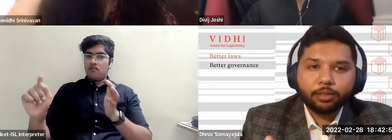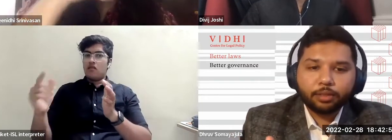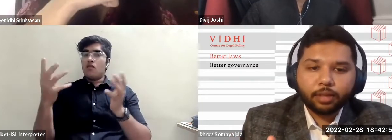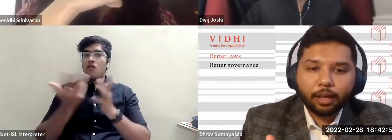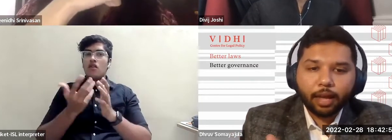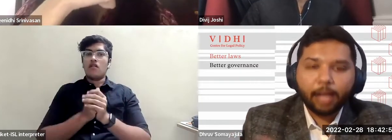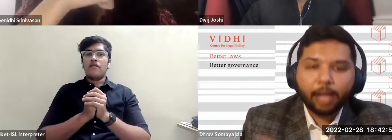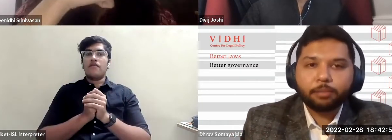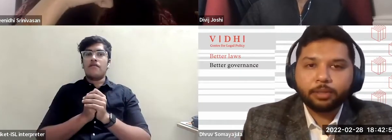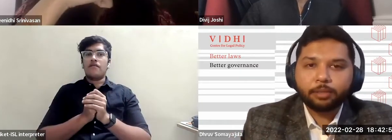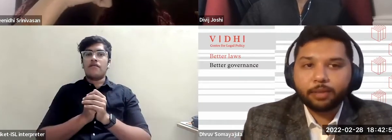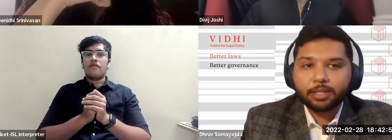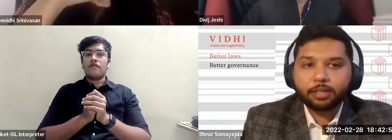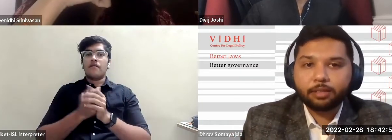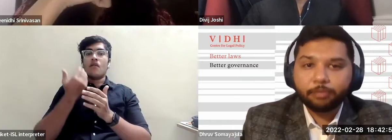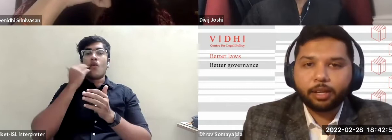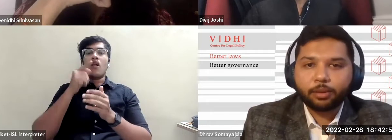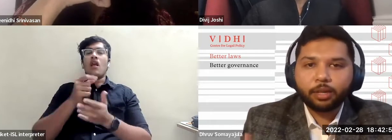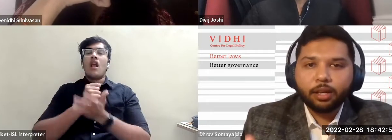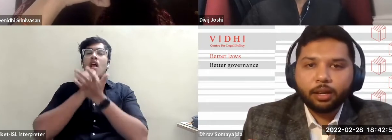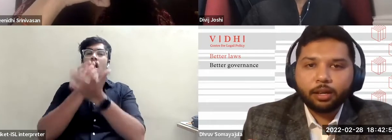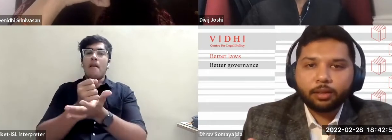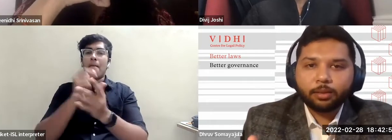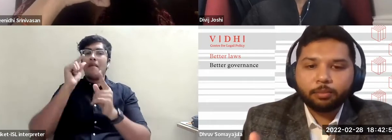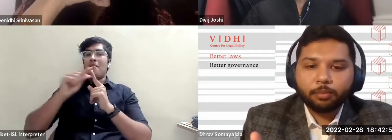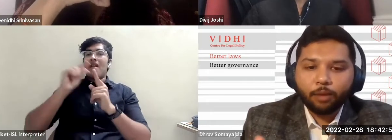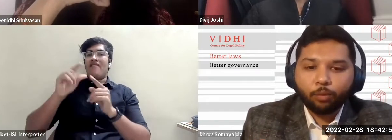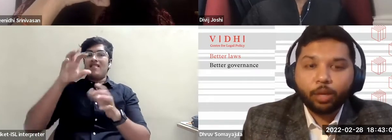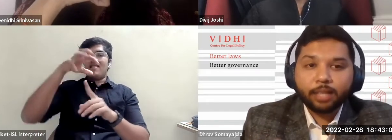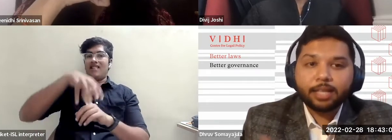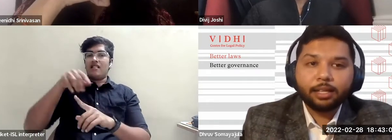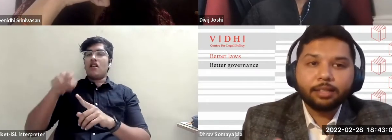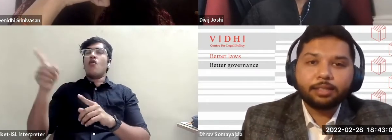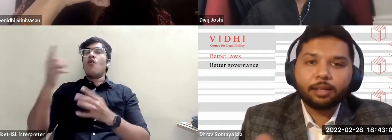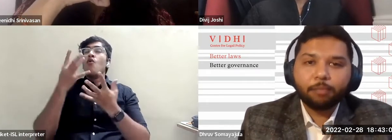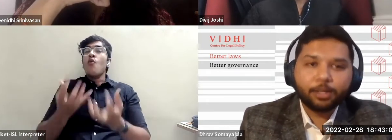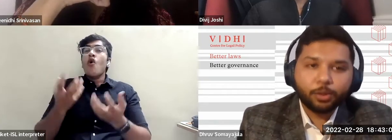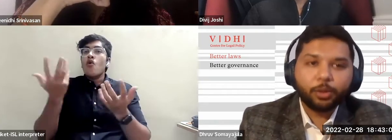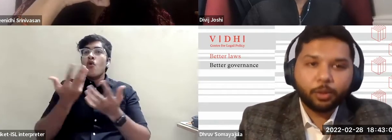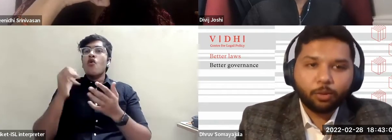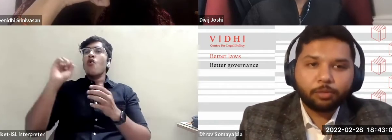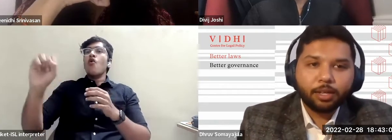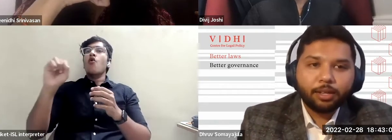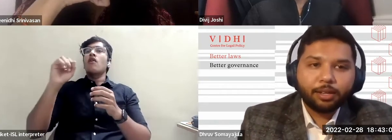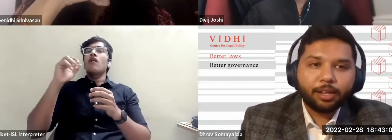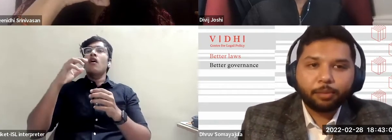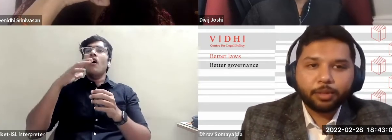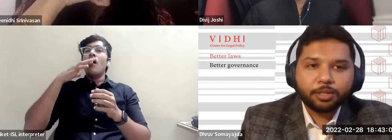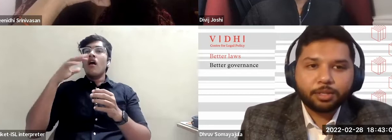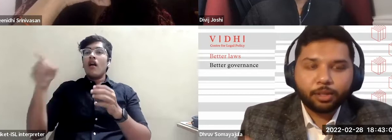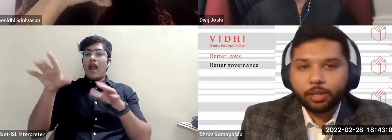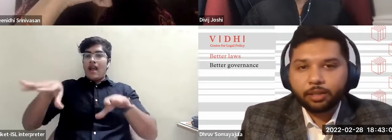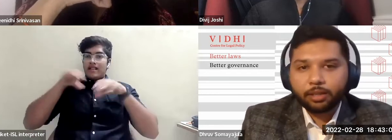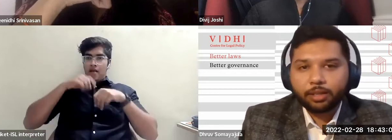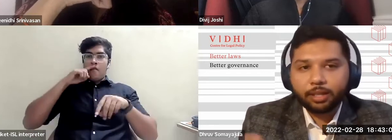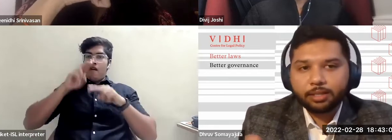proactively help the private sector figure out what exactly is the compliance going to involve, right? Because